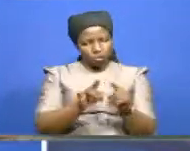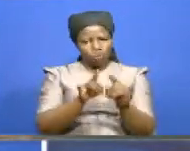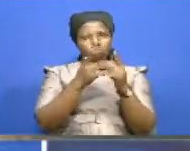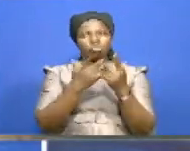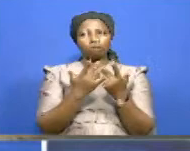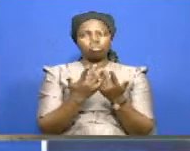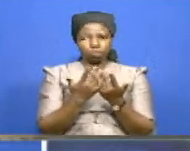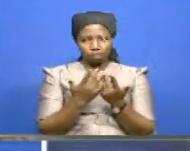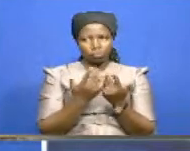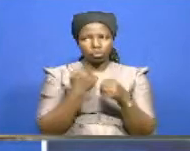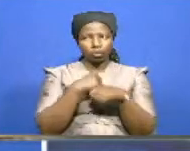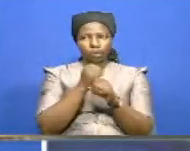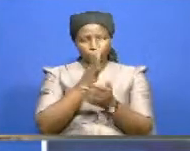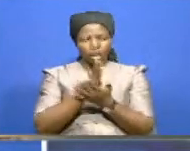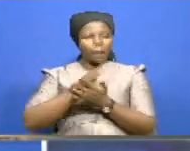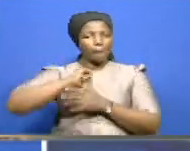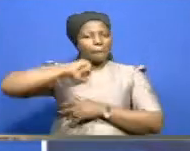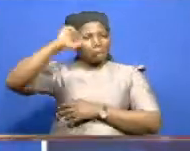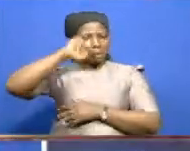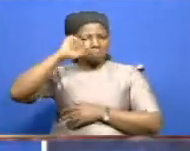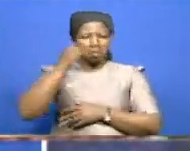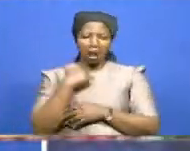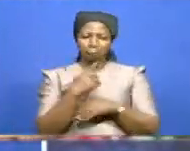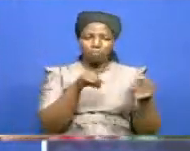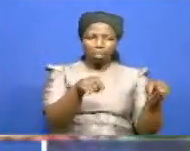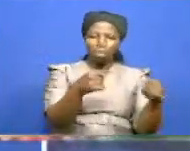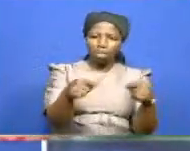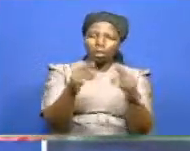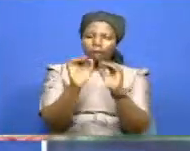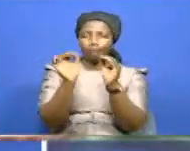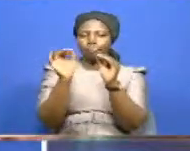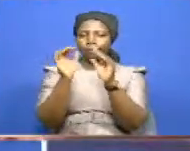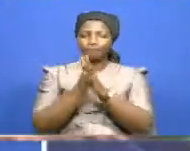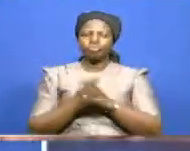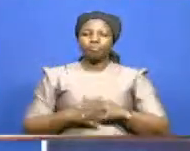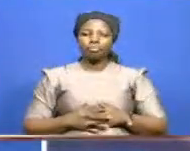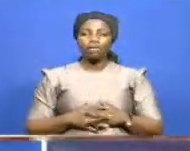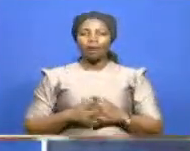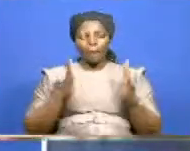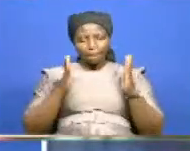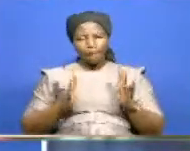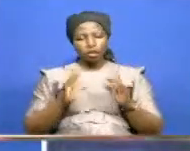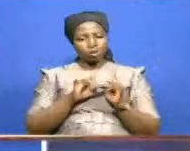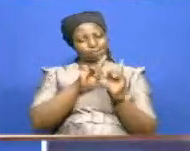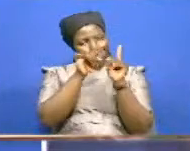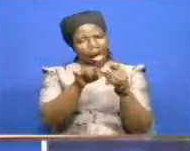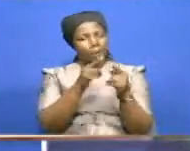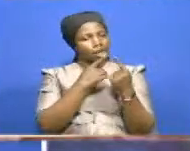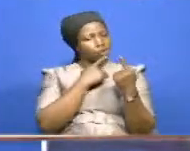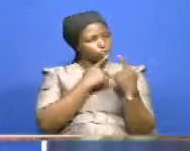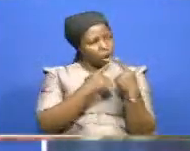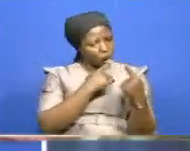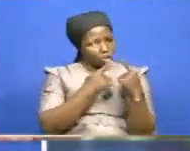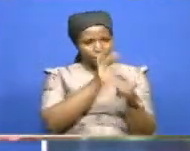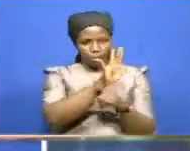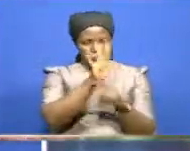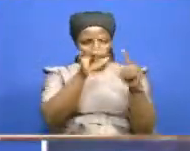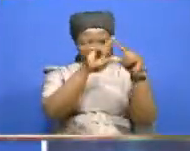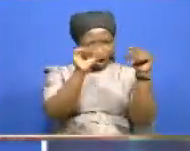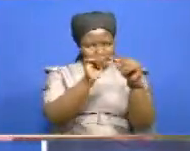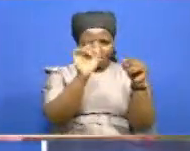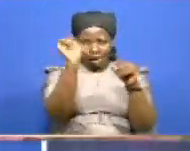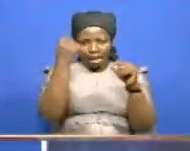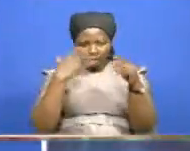less confrontational but more issue-based. Mtu aseme maneno yake, Wakenya watasikiza na watasema huyu ametoa